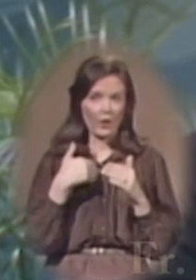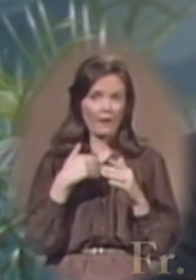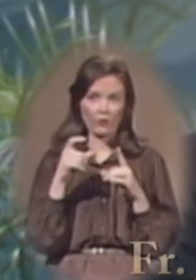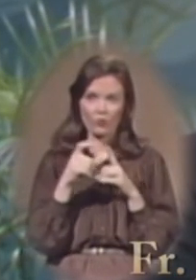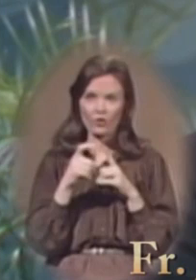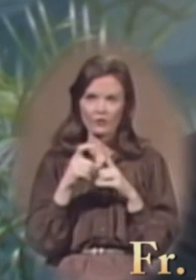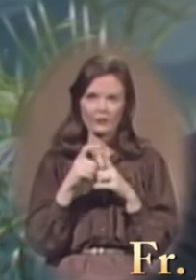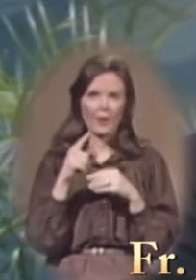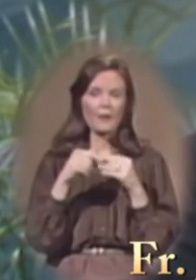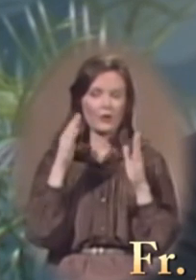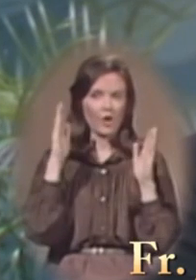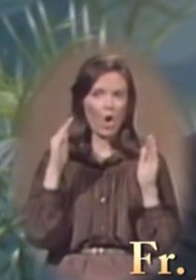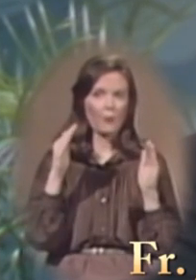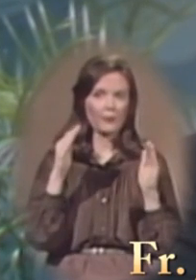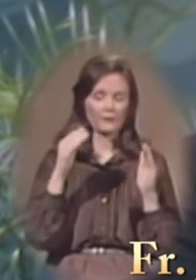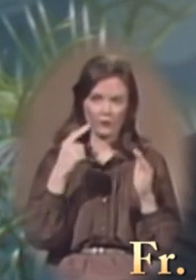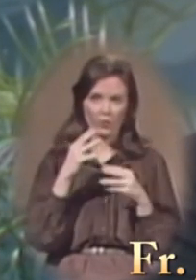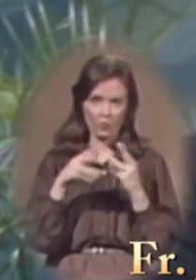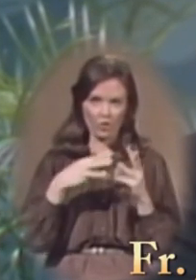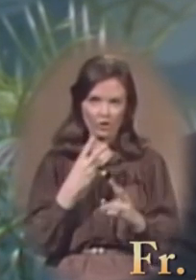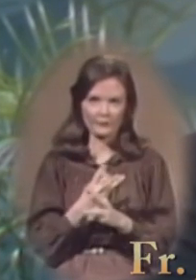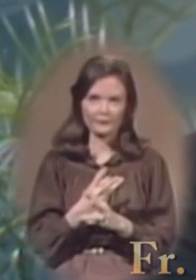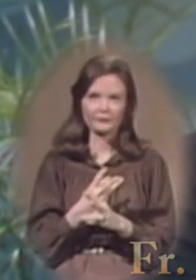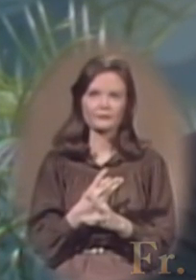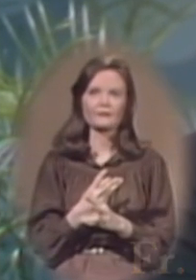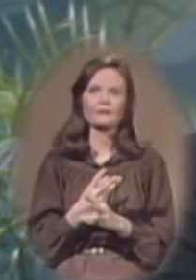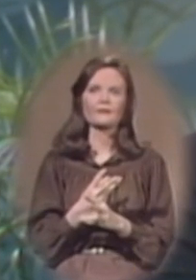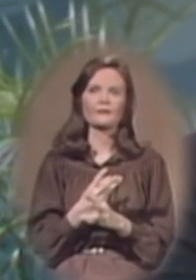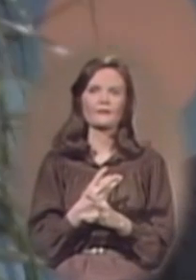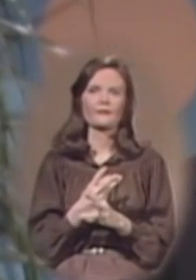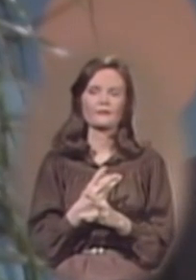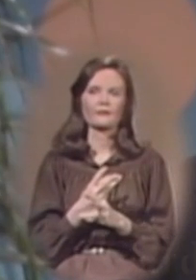Would you have a word about hope for the world?